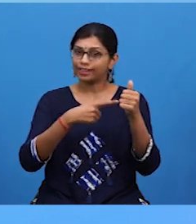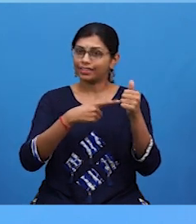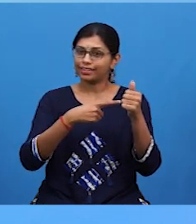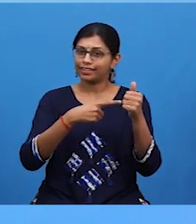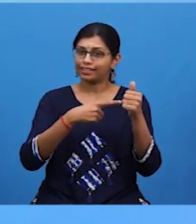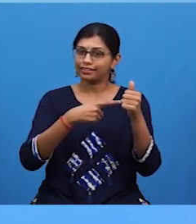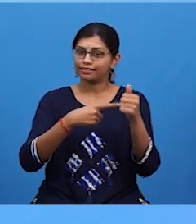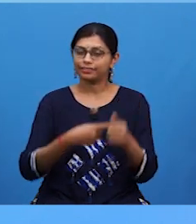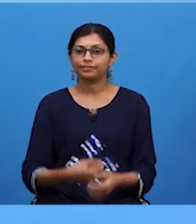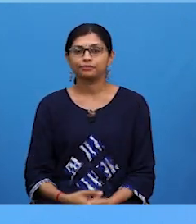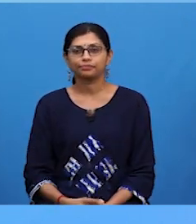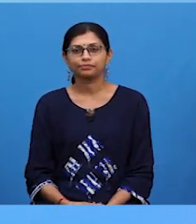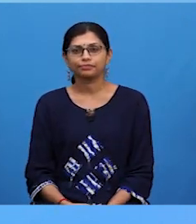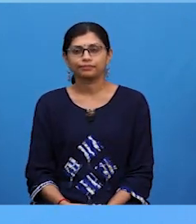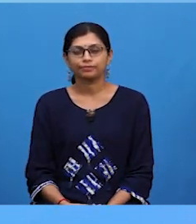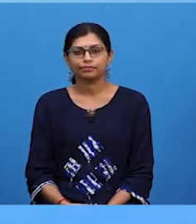10.